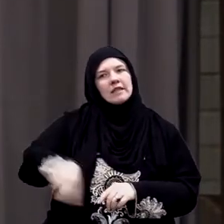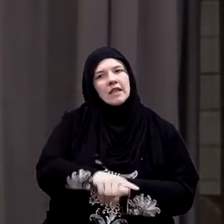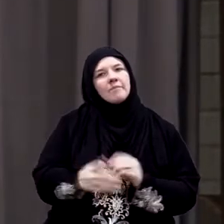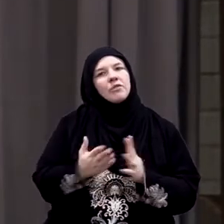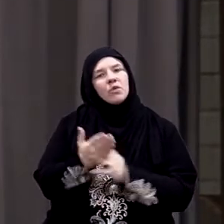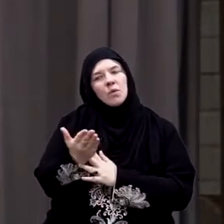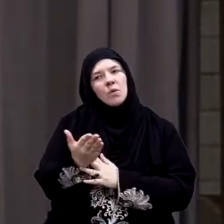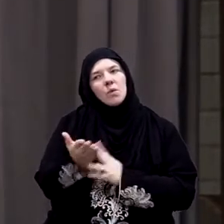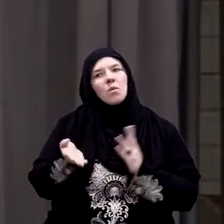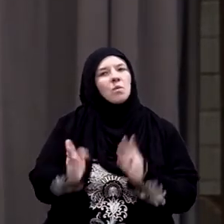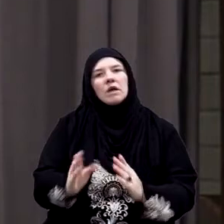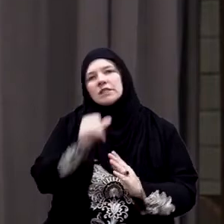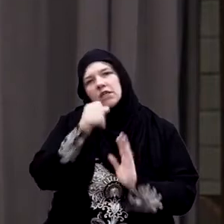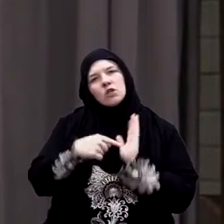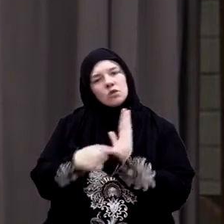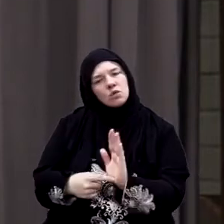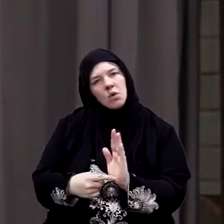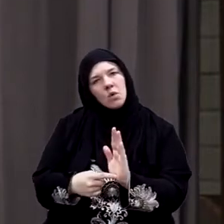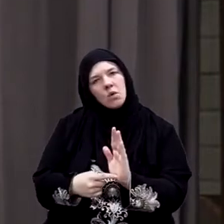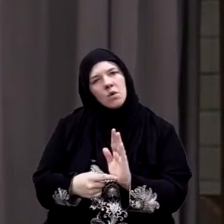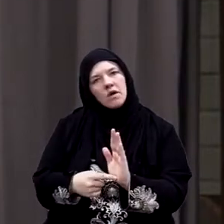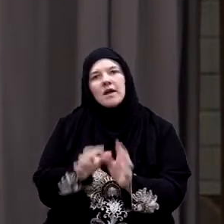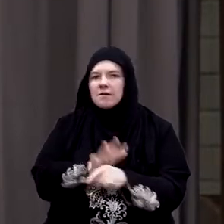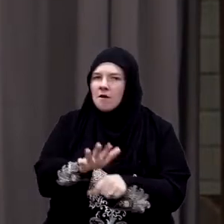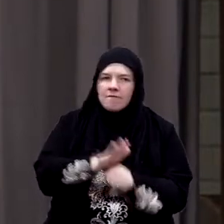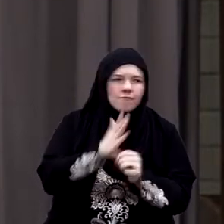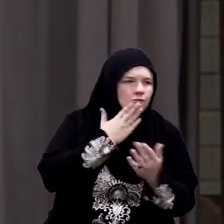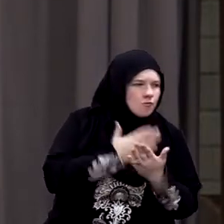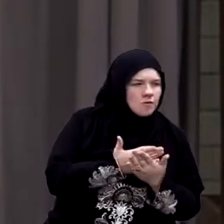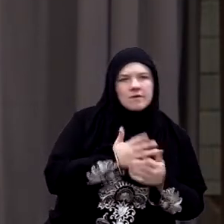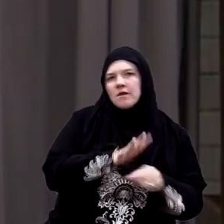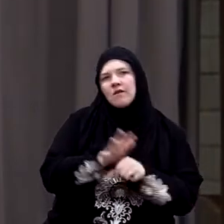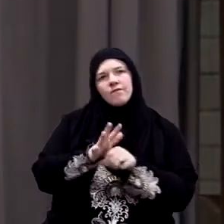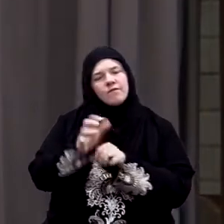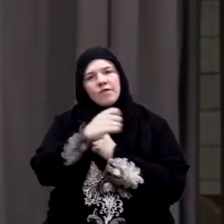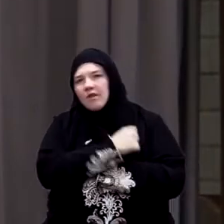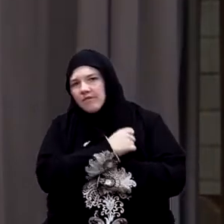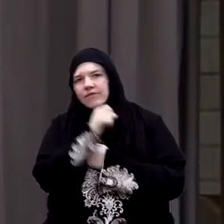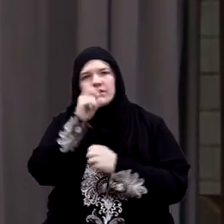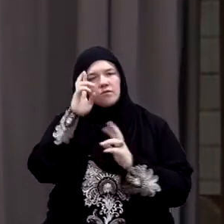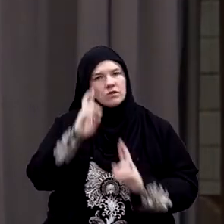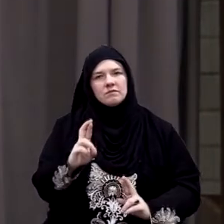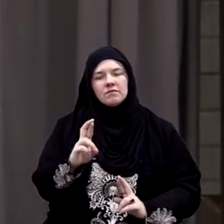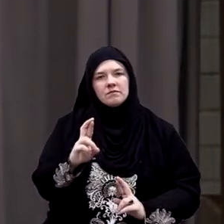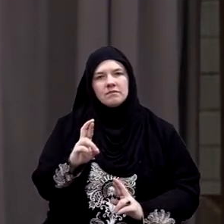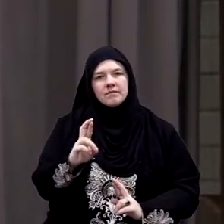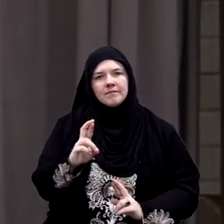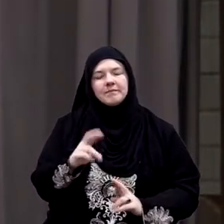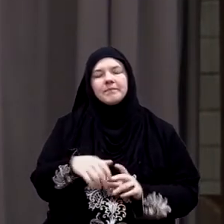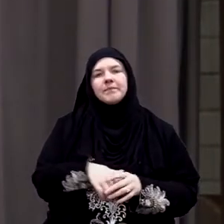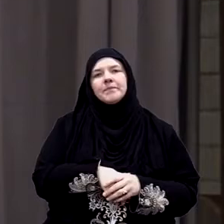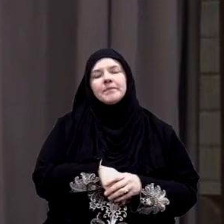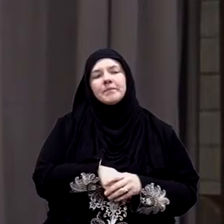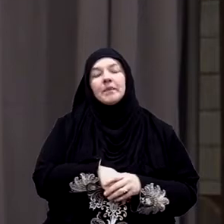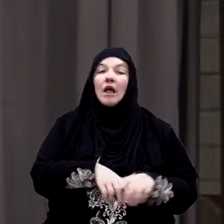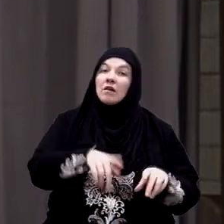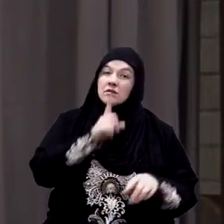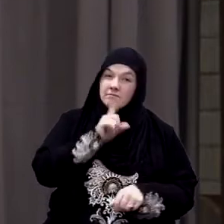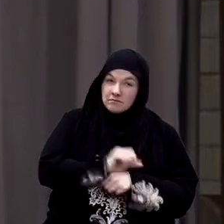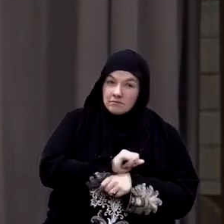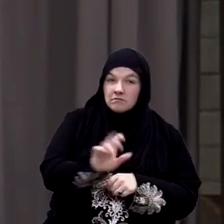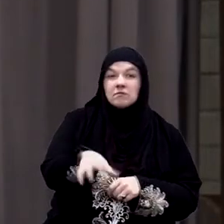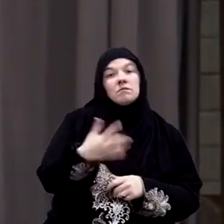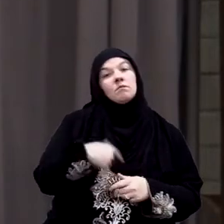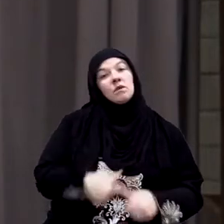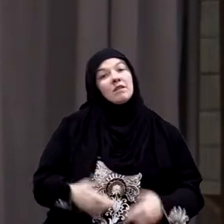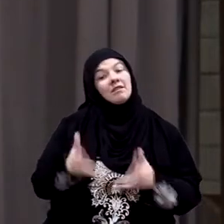through methods that do not show enough kindness and enough love and enough care, actually,